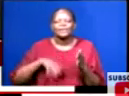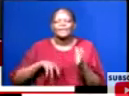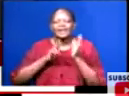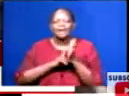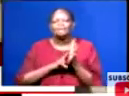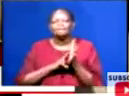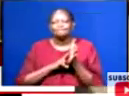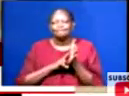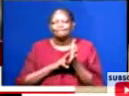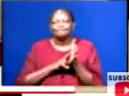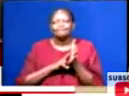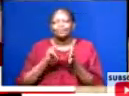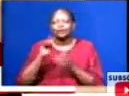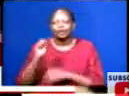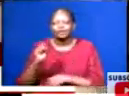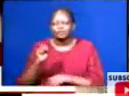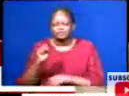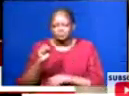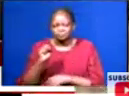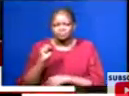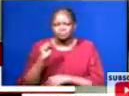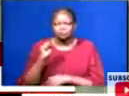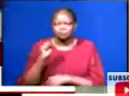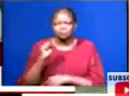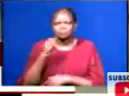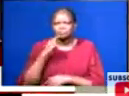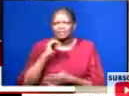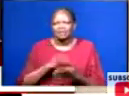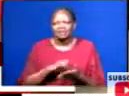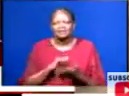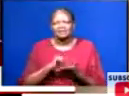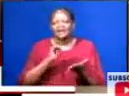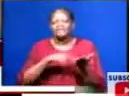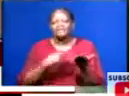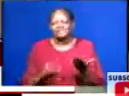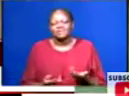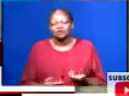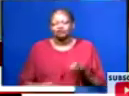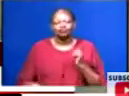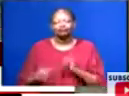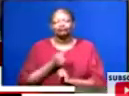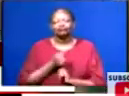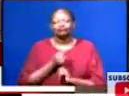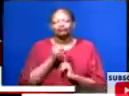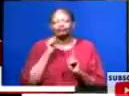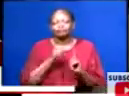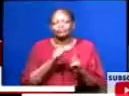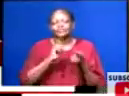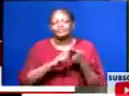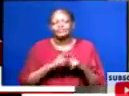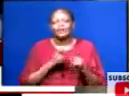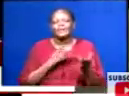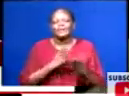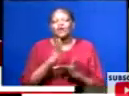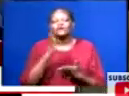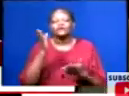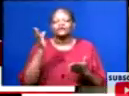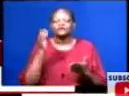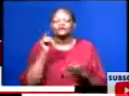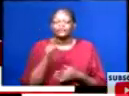representative Doris Donya Aburi, citing failure to meet the threshold of standard proof on the